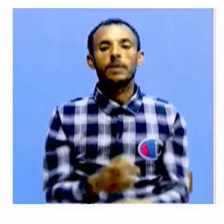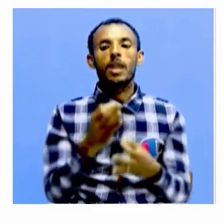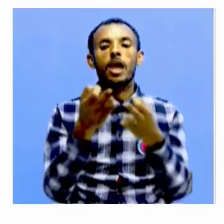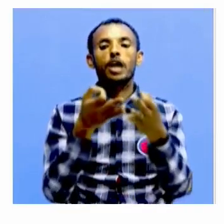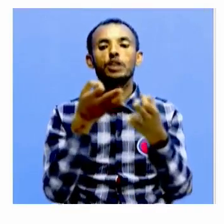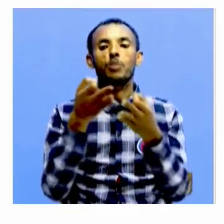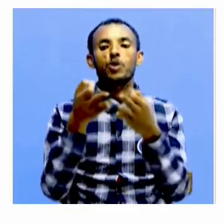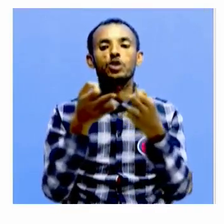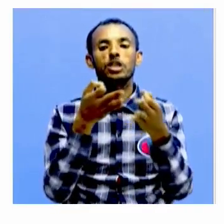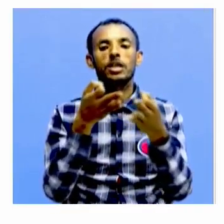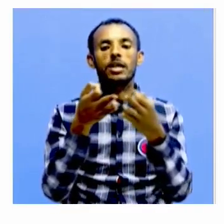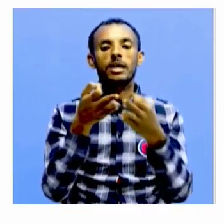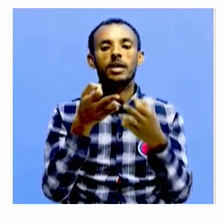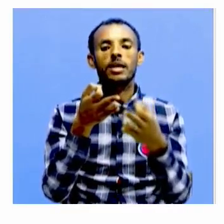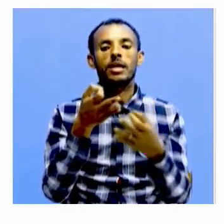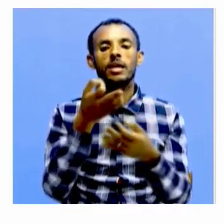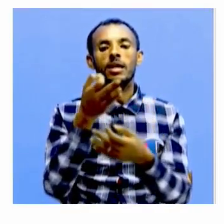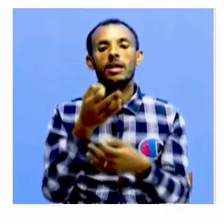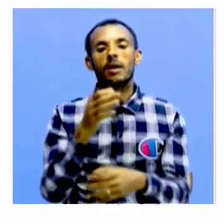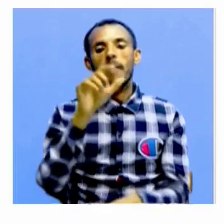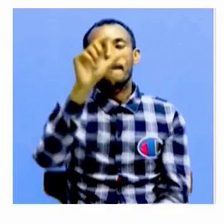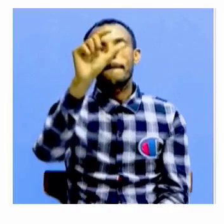Expository paragraph.